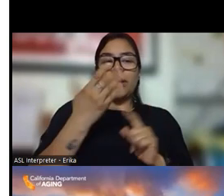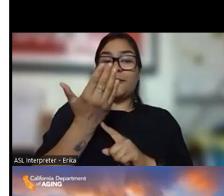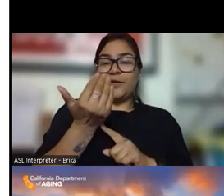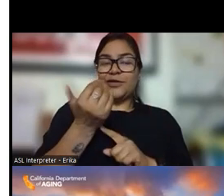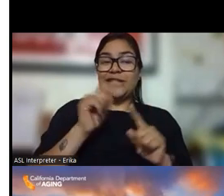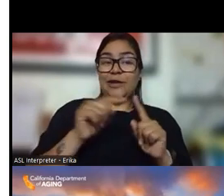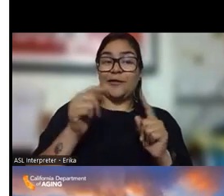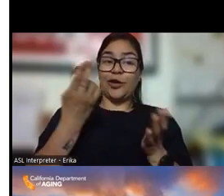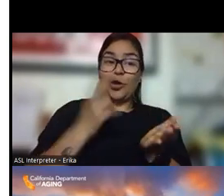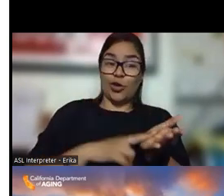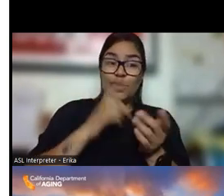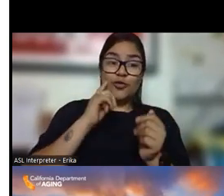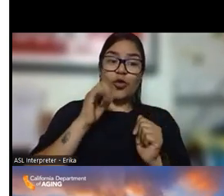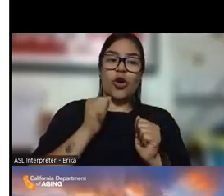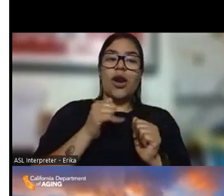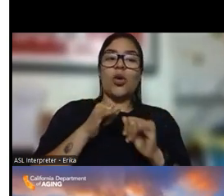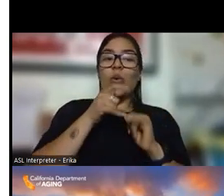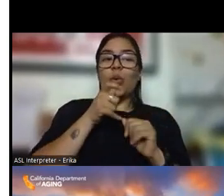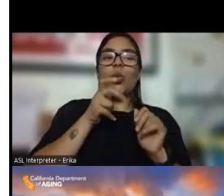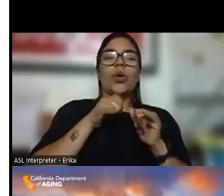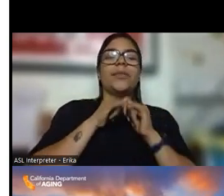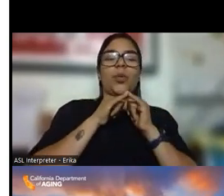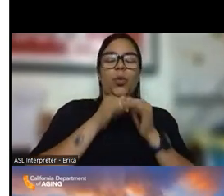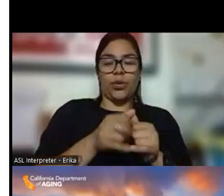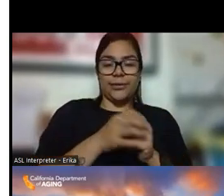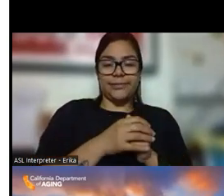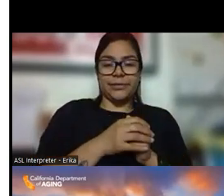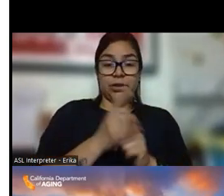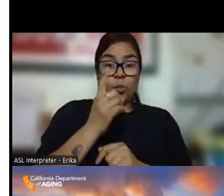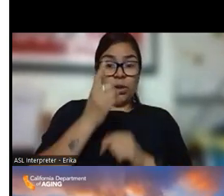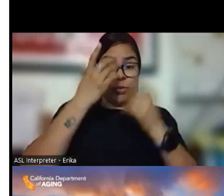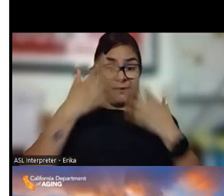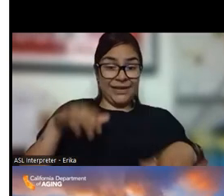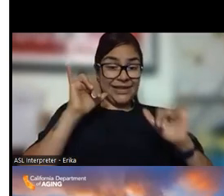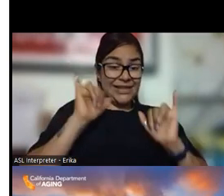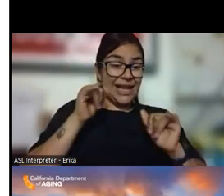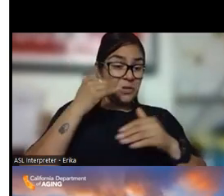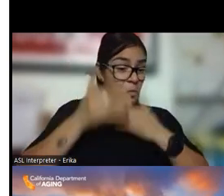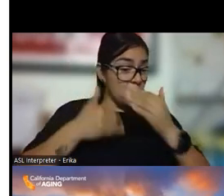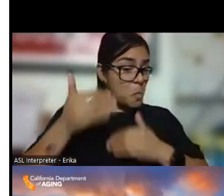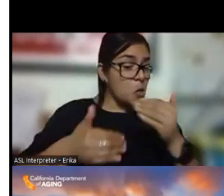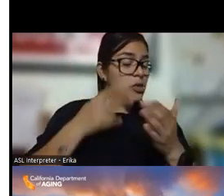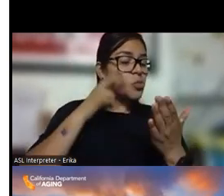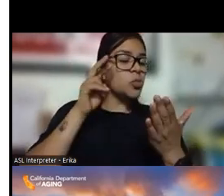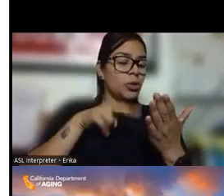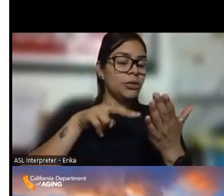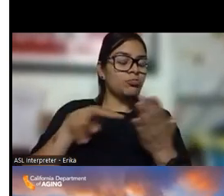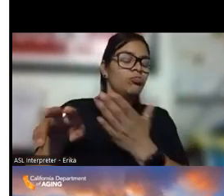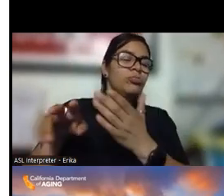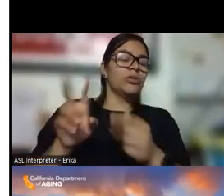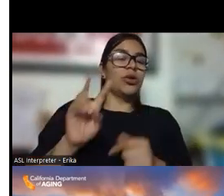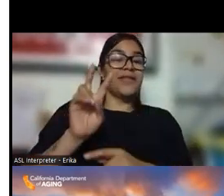or for the communities that were awarded. And once we have completed that contract process, we'll go ahead and move forward with our second